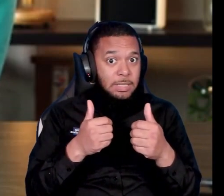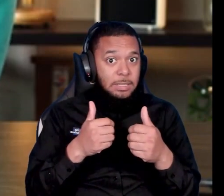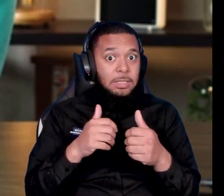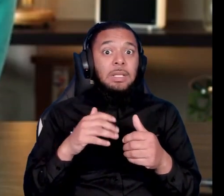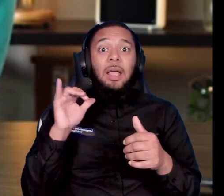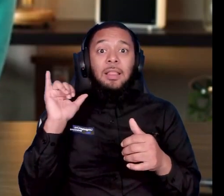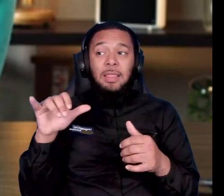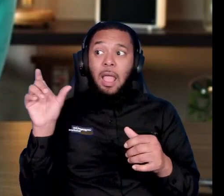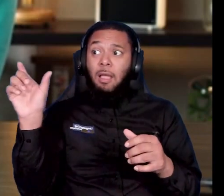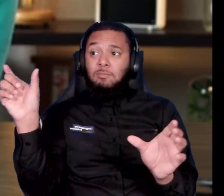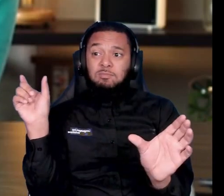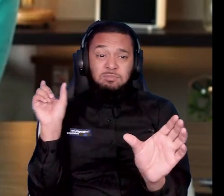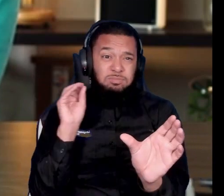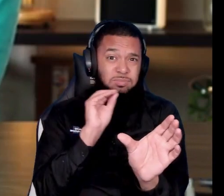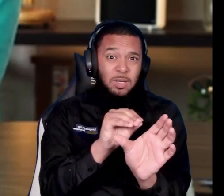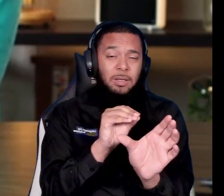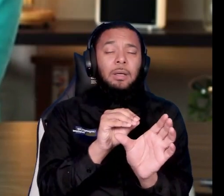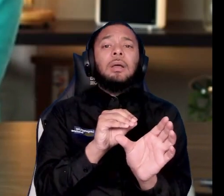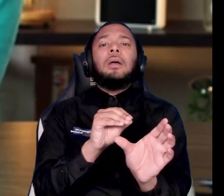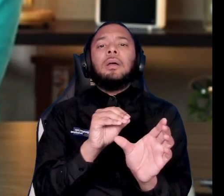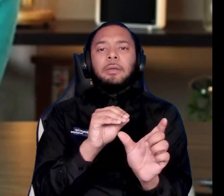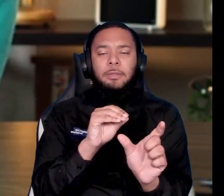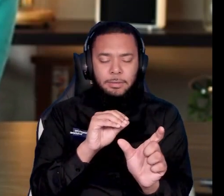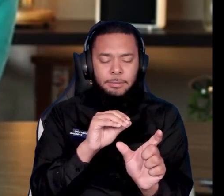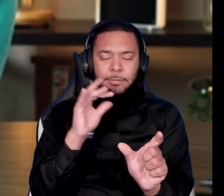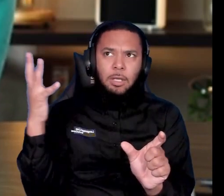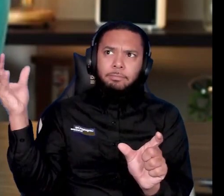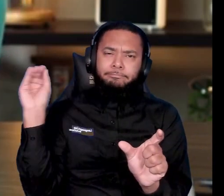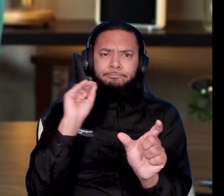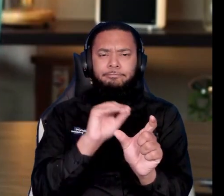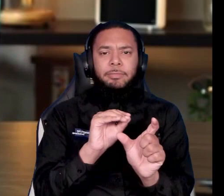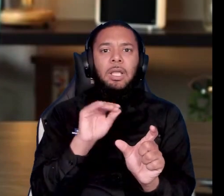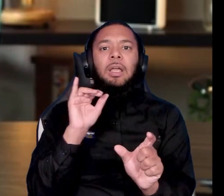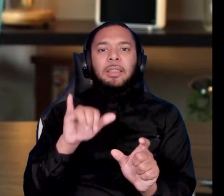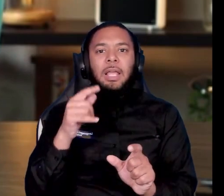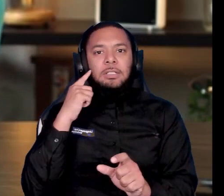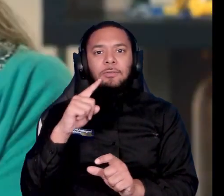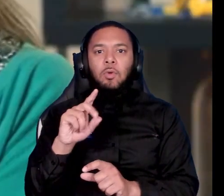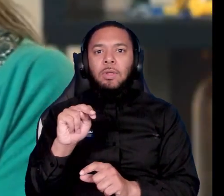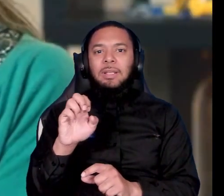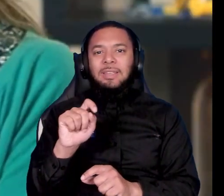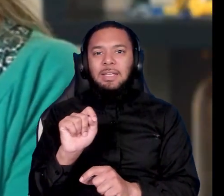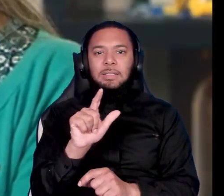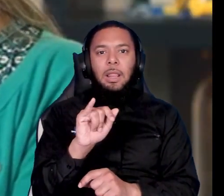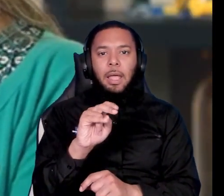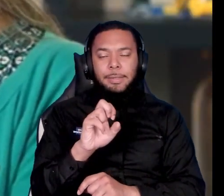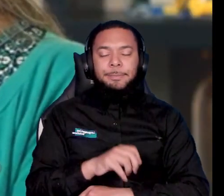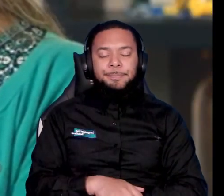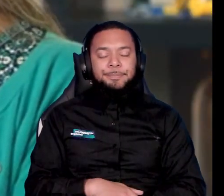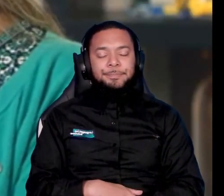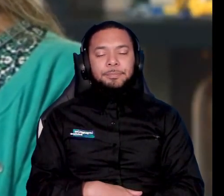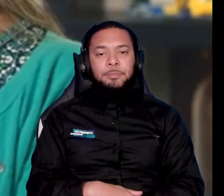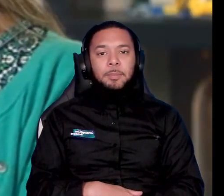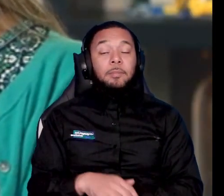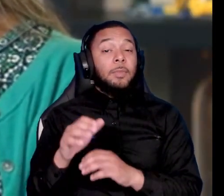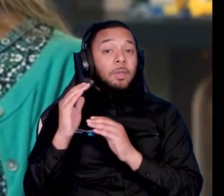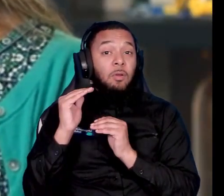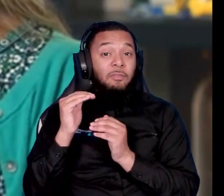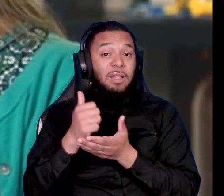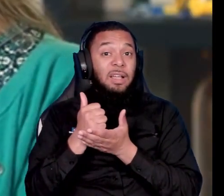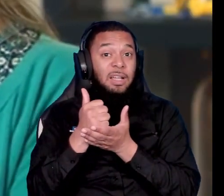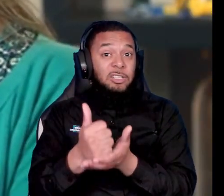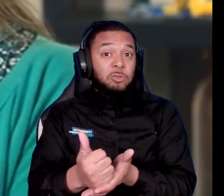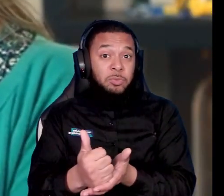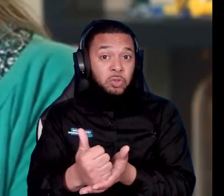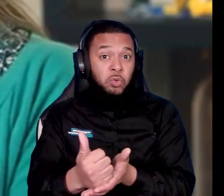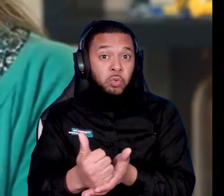variable, that's when you should use next line. So hopefully this helps